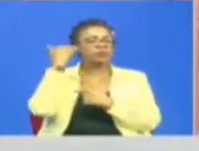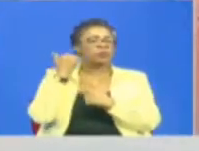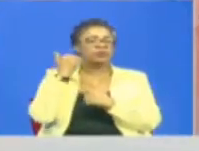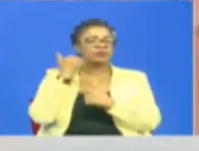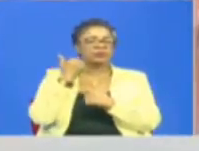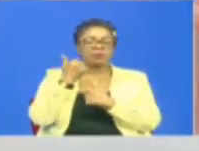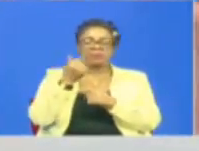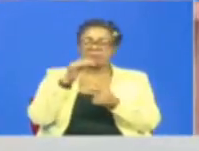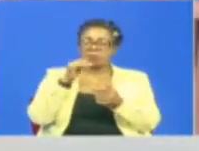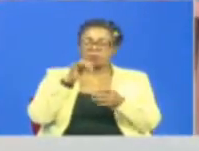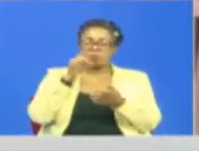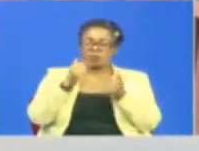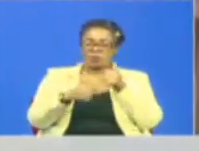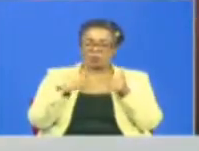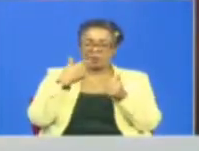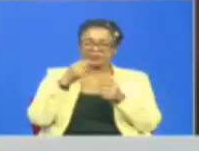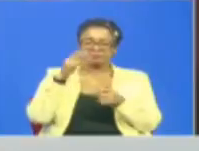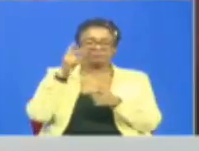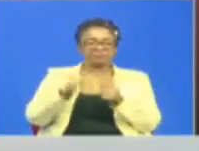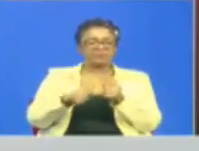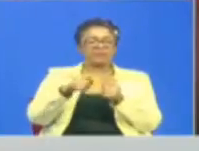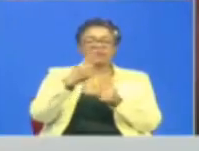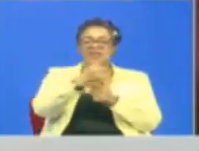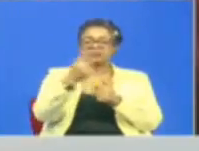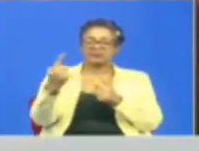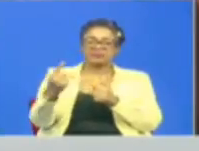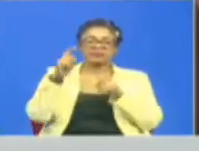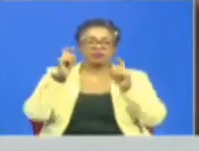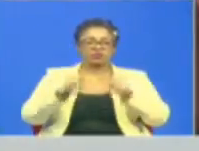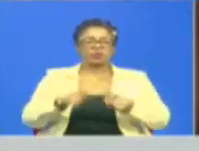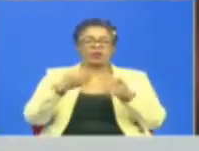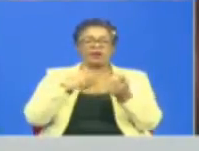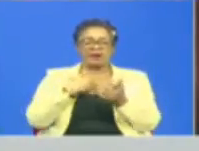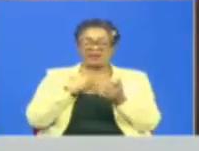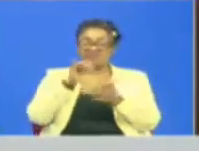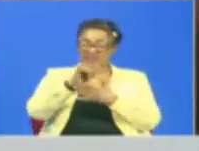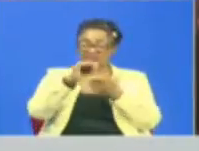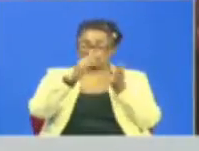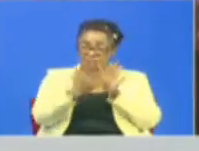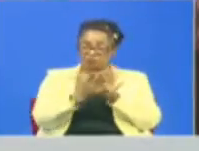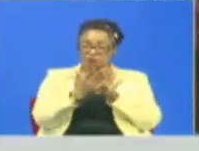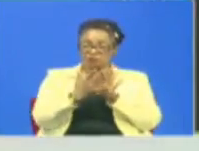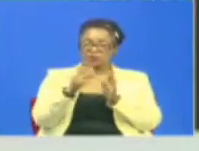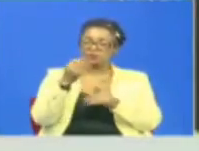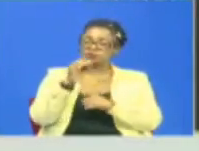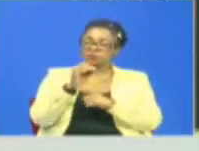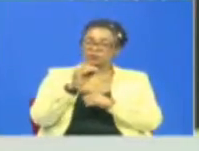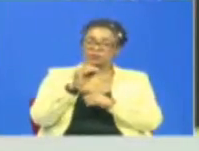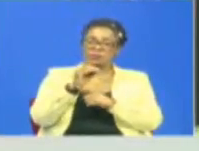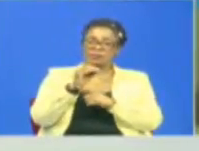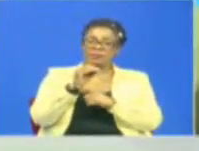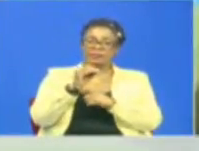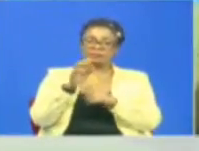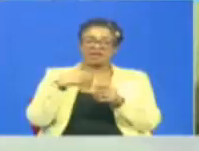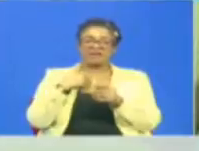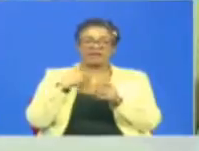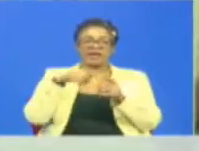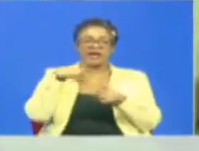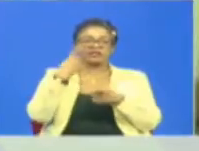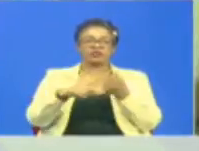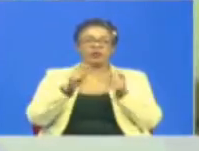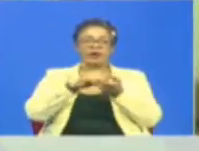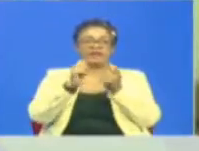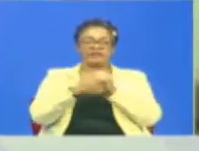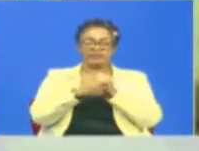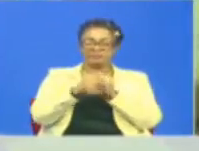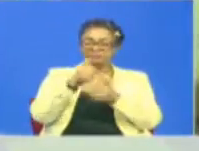of July 2019 that each party would keep its respective approach. And so when TSC announced its annual review, thousands of teachers who fall